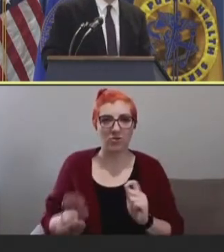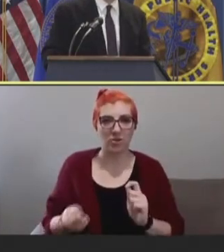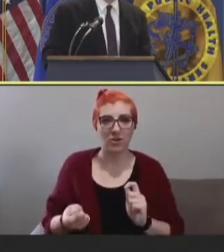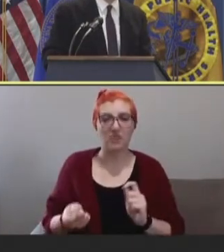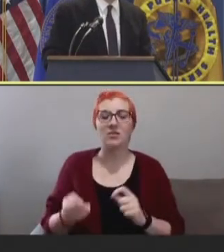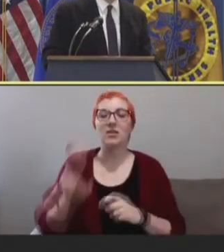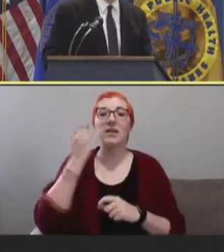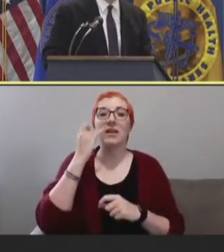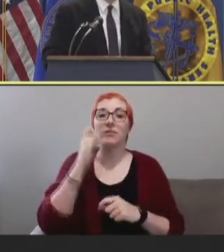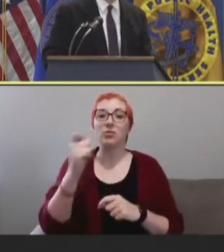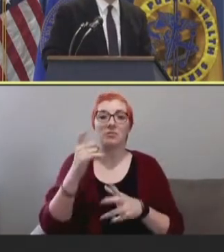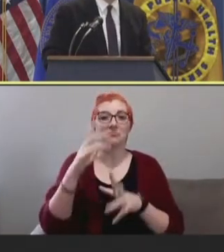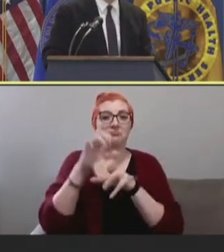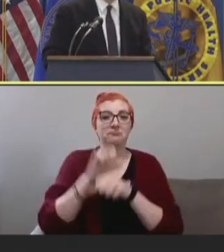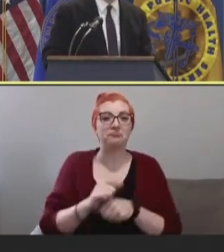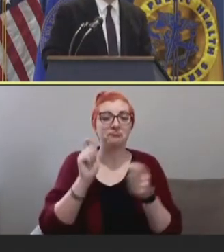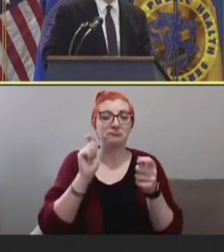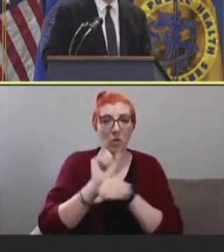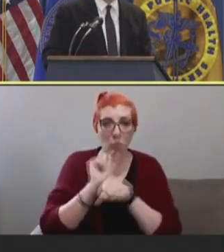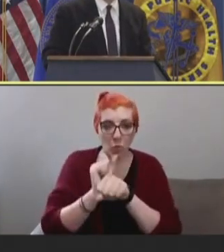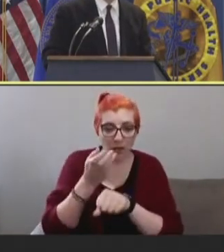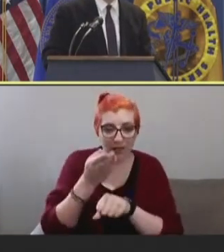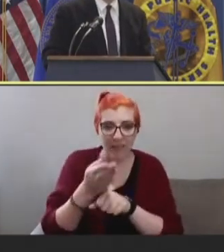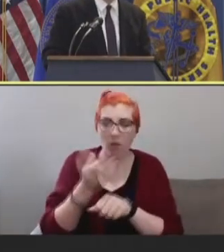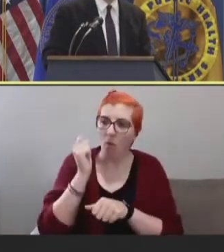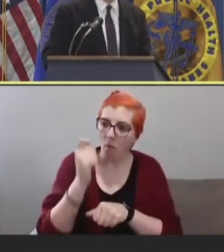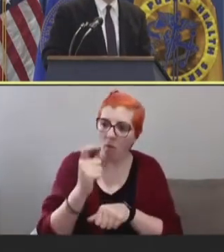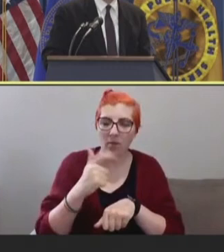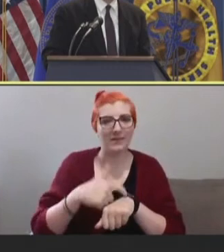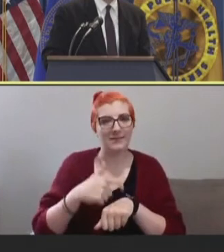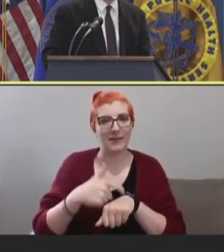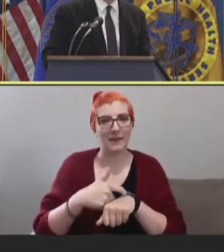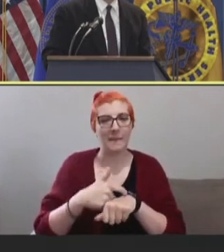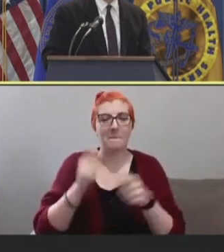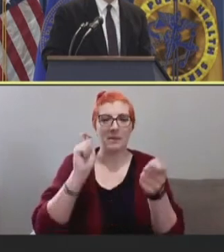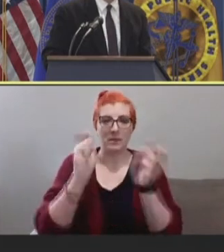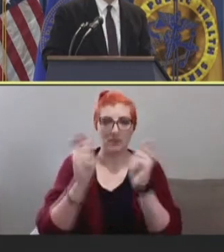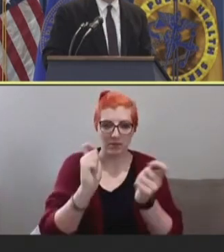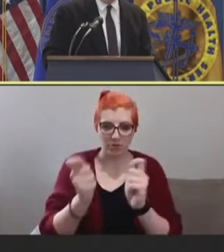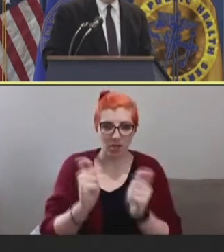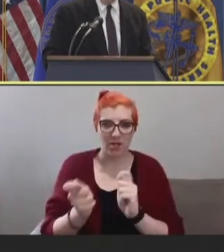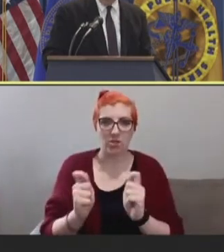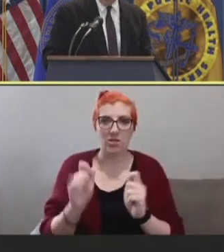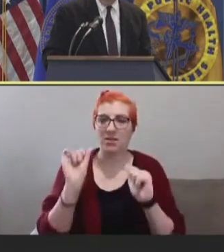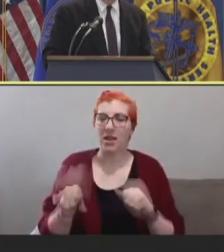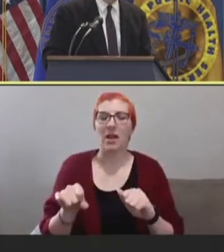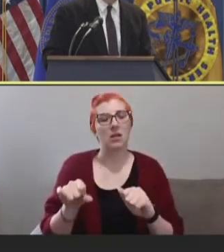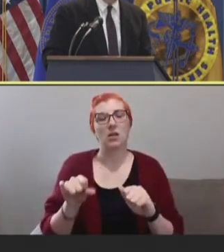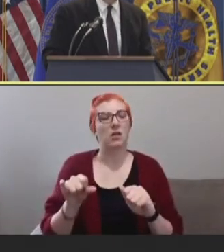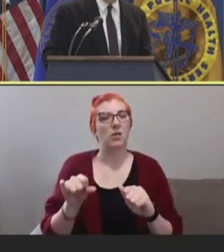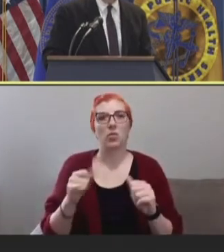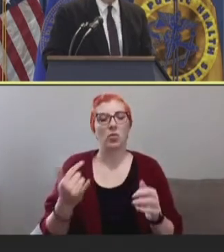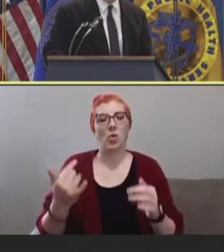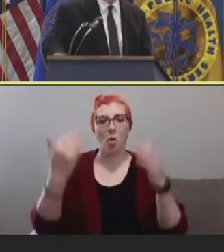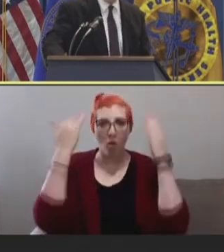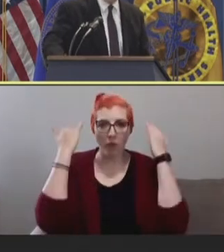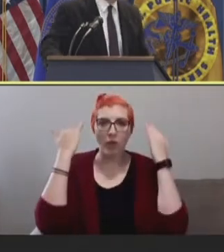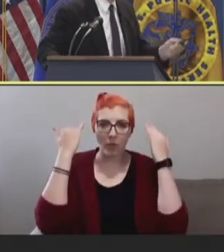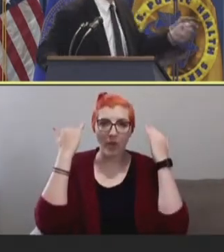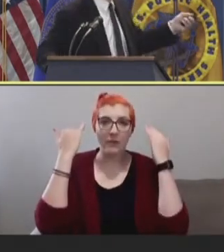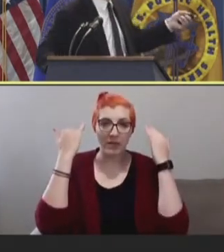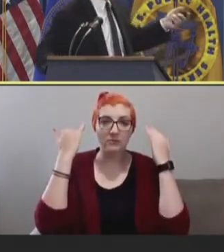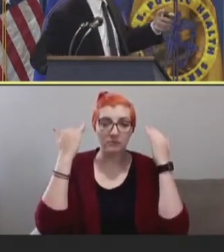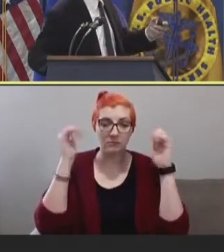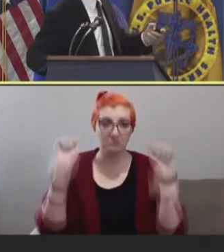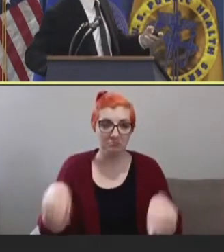time, the nuance and frequency of changes can be overwhelming for their practice.